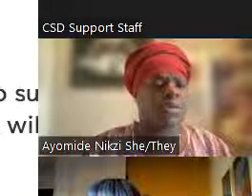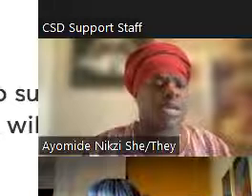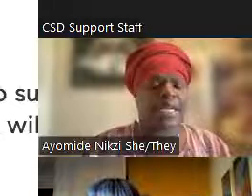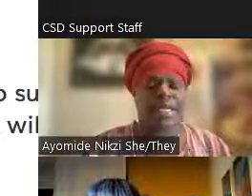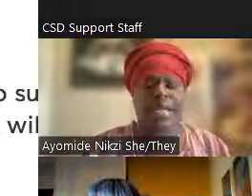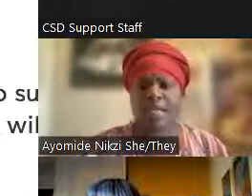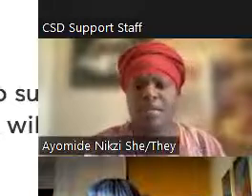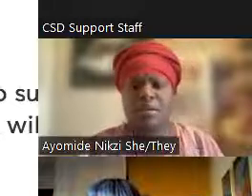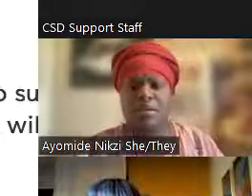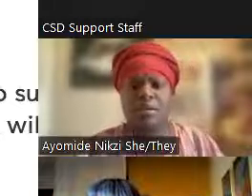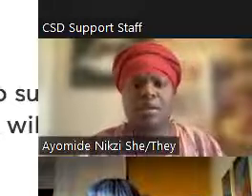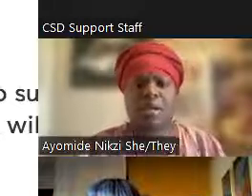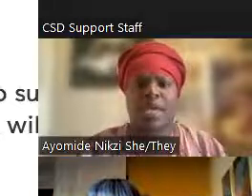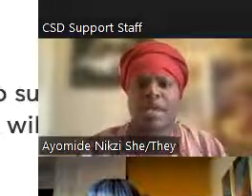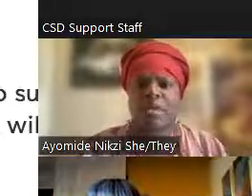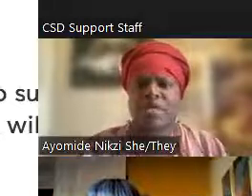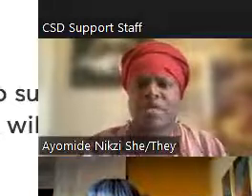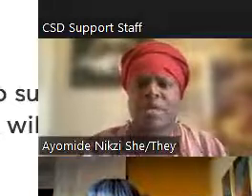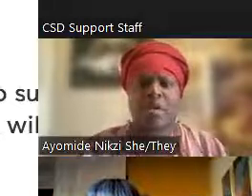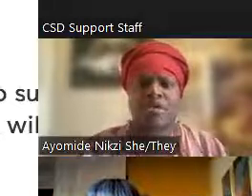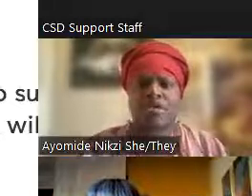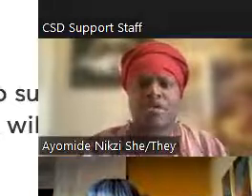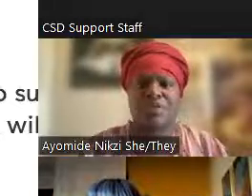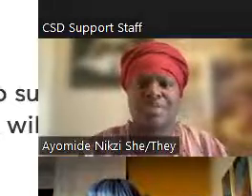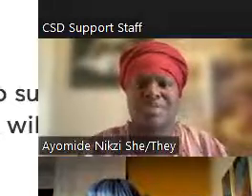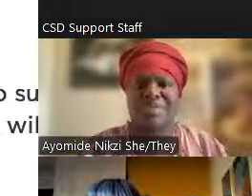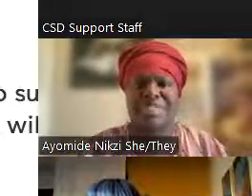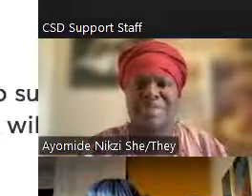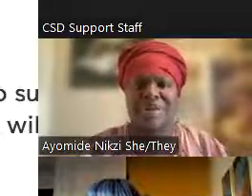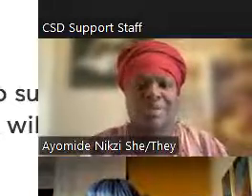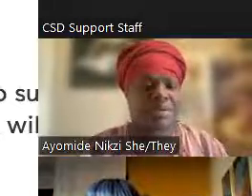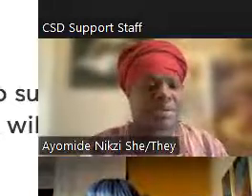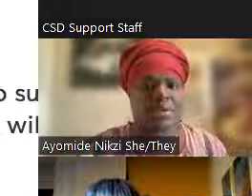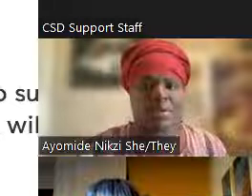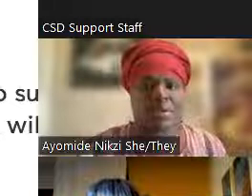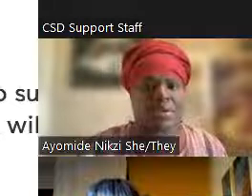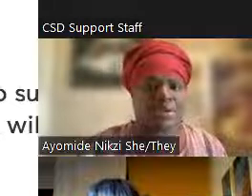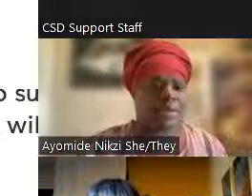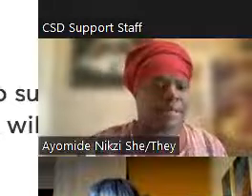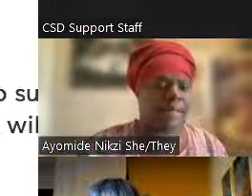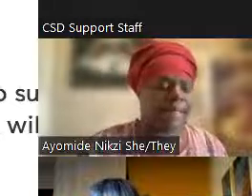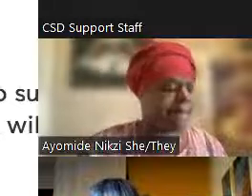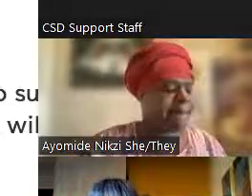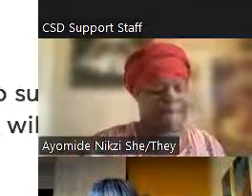overview of the meeting today, can I pass that on to CMOP?